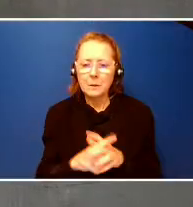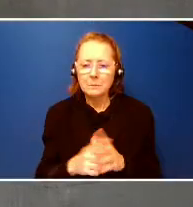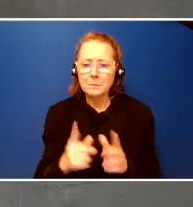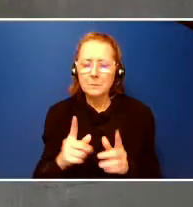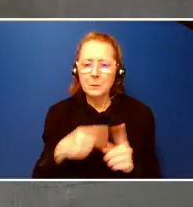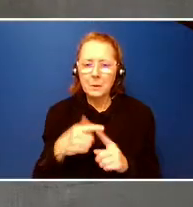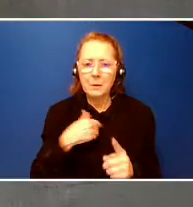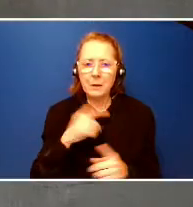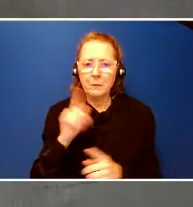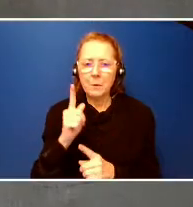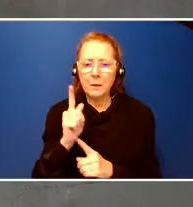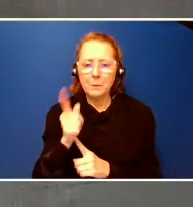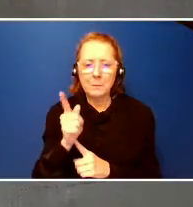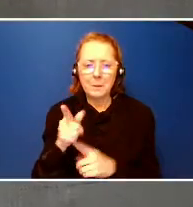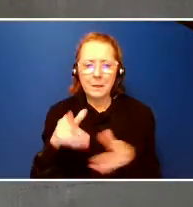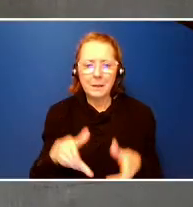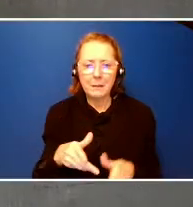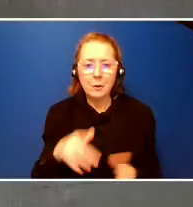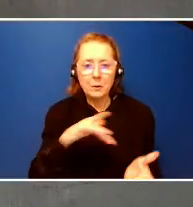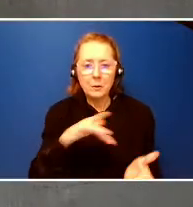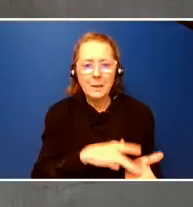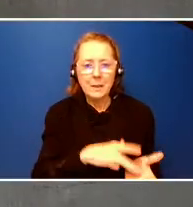Whoops, you need to hit the little button there.